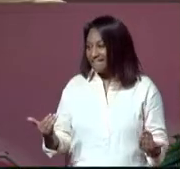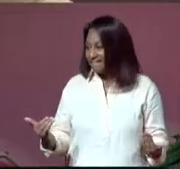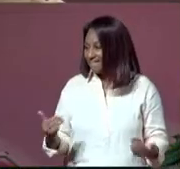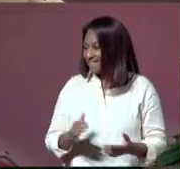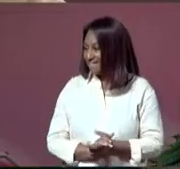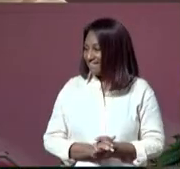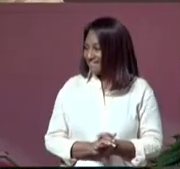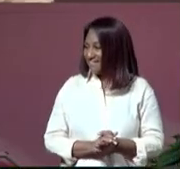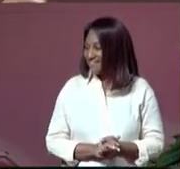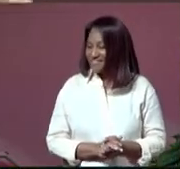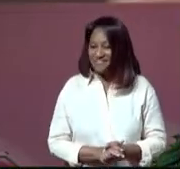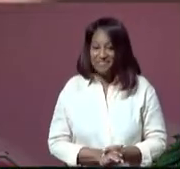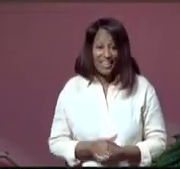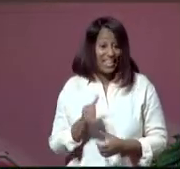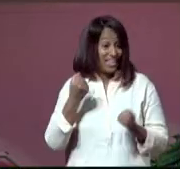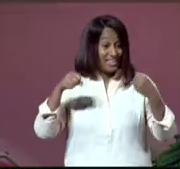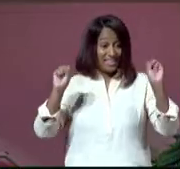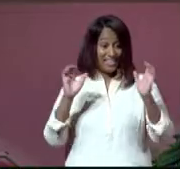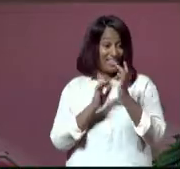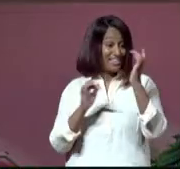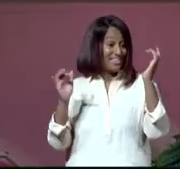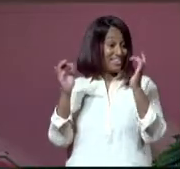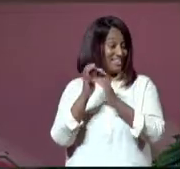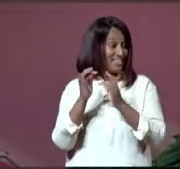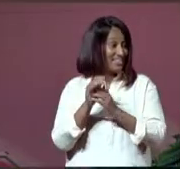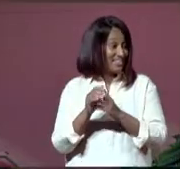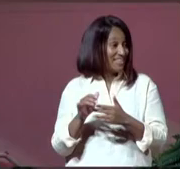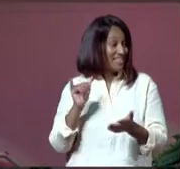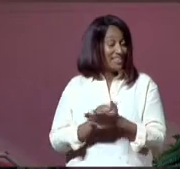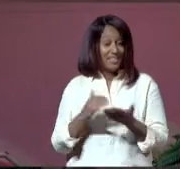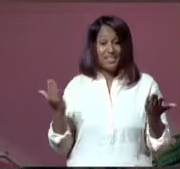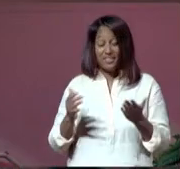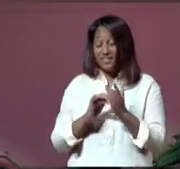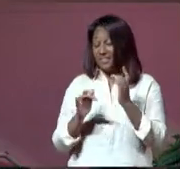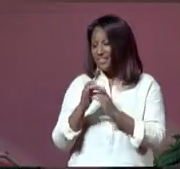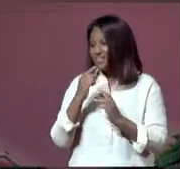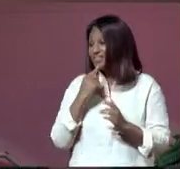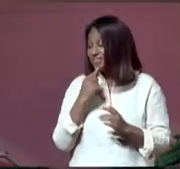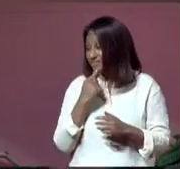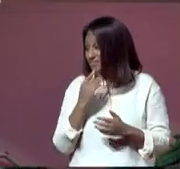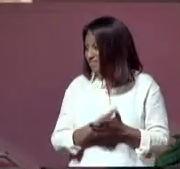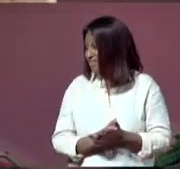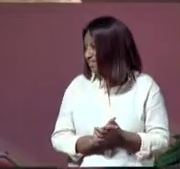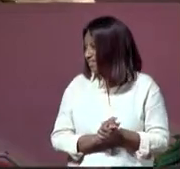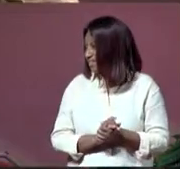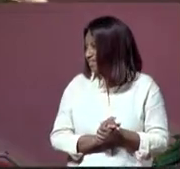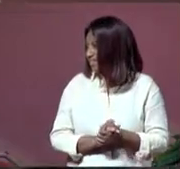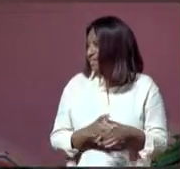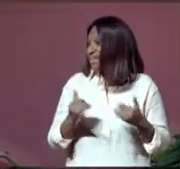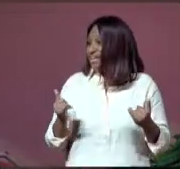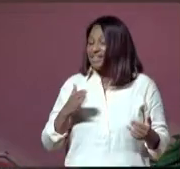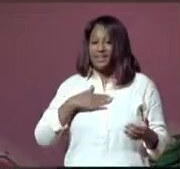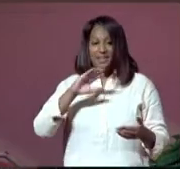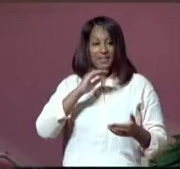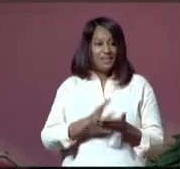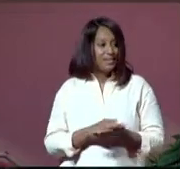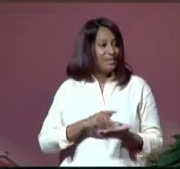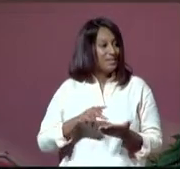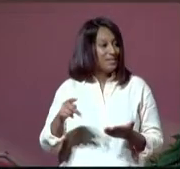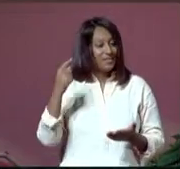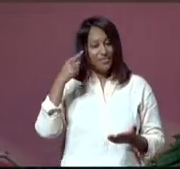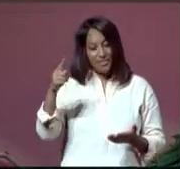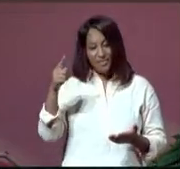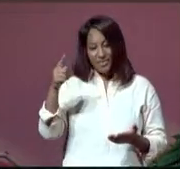me this far, so I'm not going to give up on him. And that's what he says, okay? So Albany paid for her